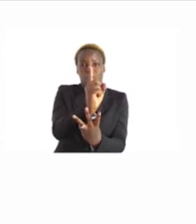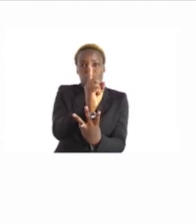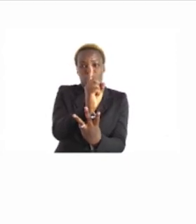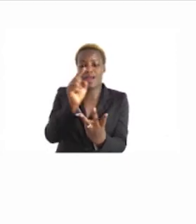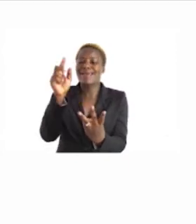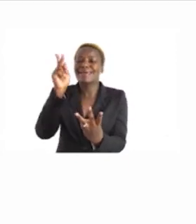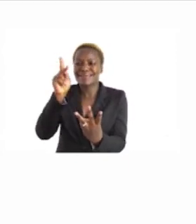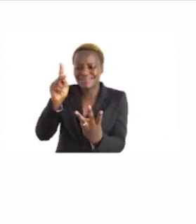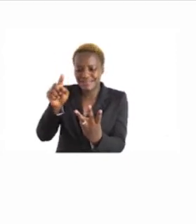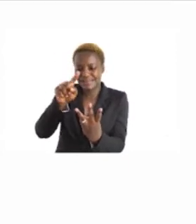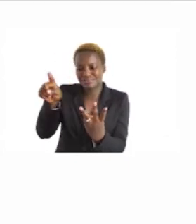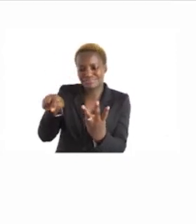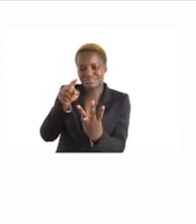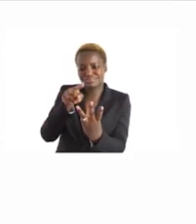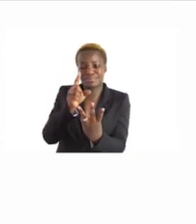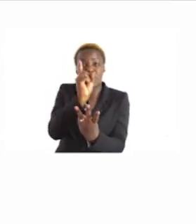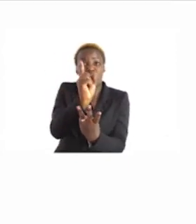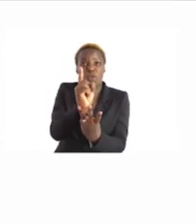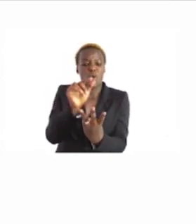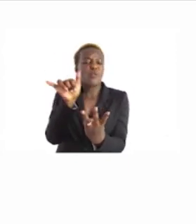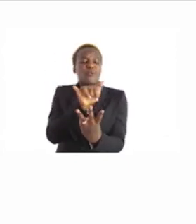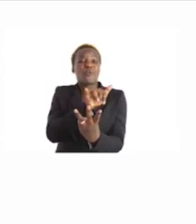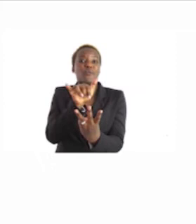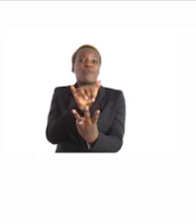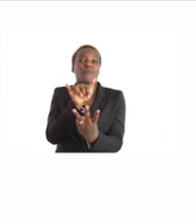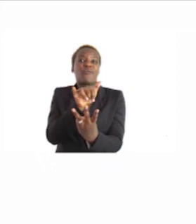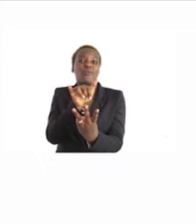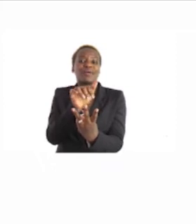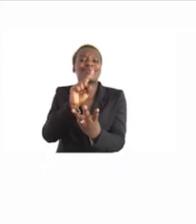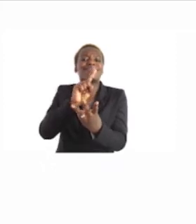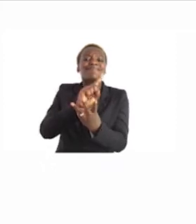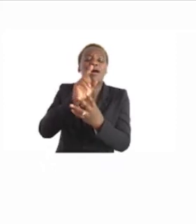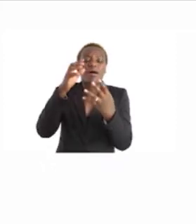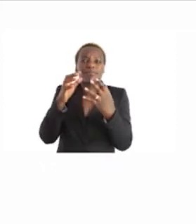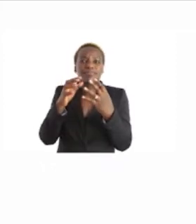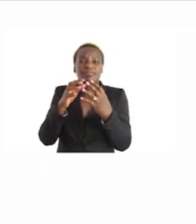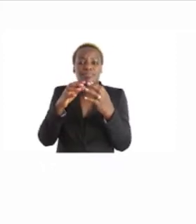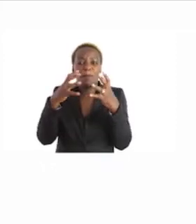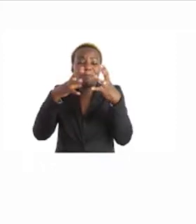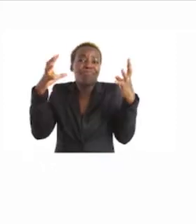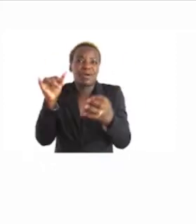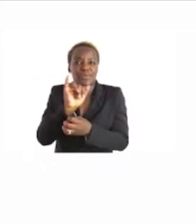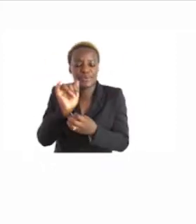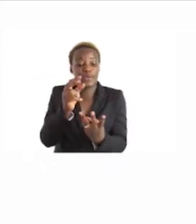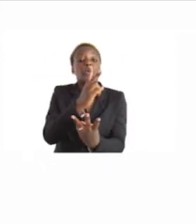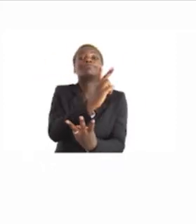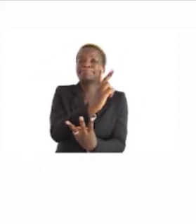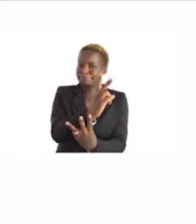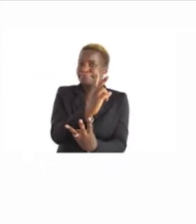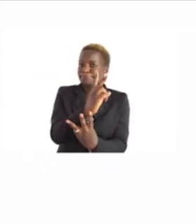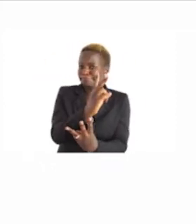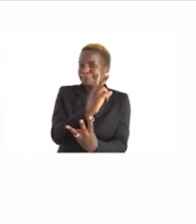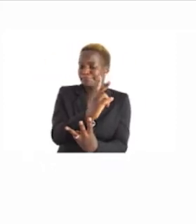we have another 1 there. Which one do you think is the first one? We have a 2. So the one with a 2 is